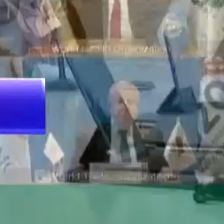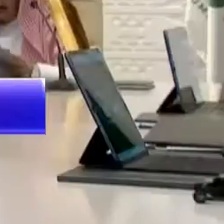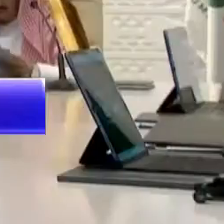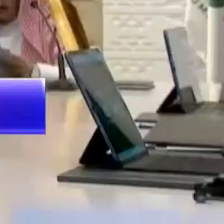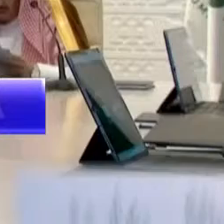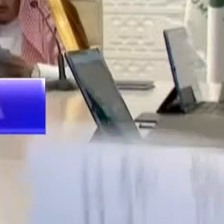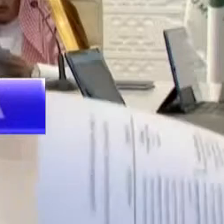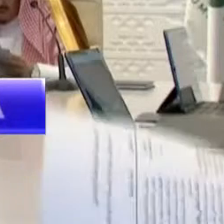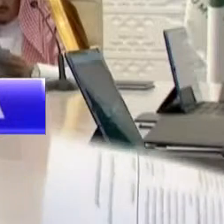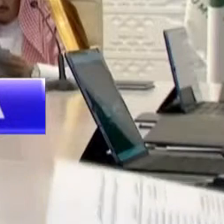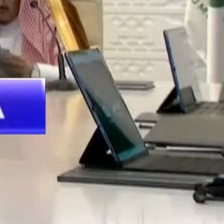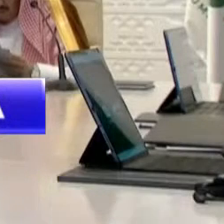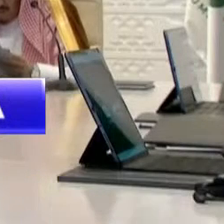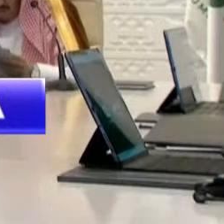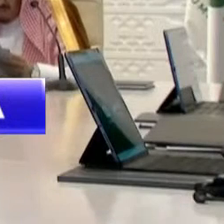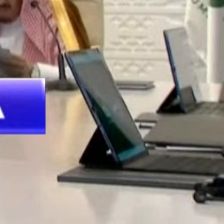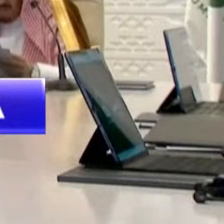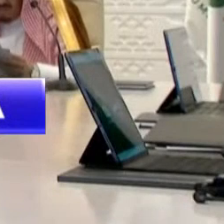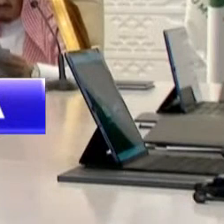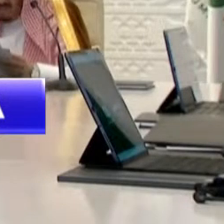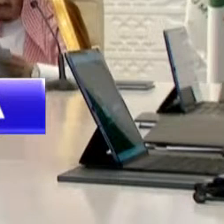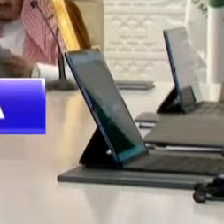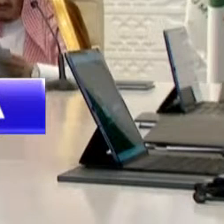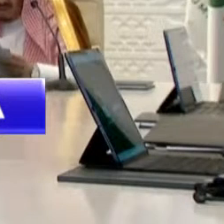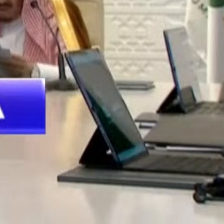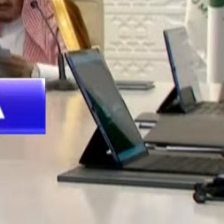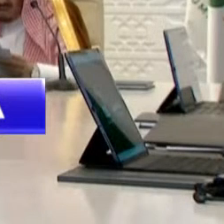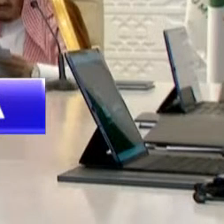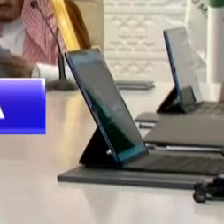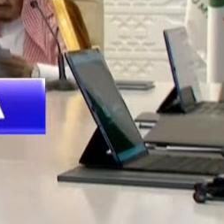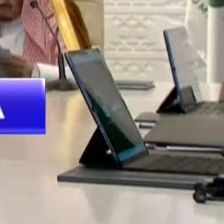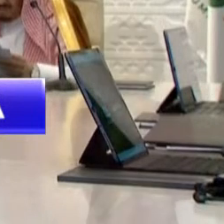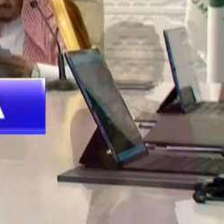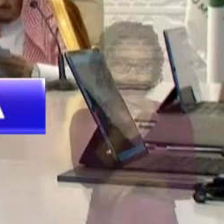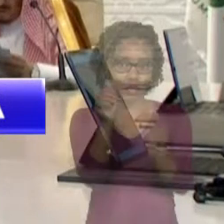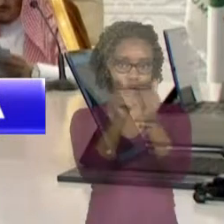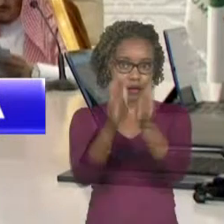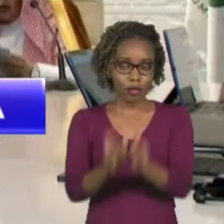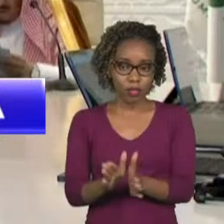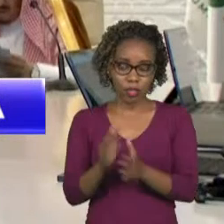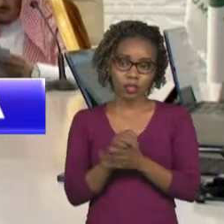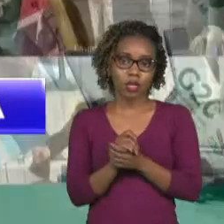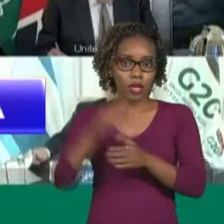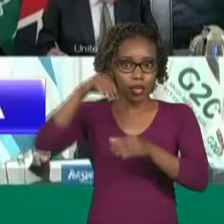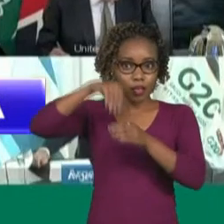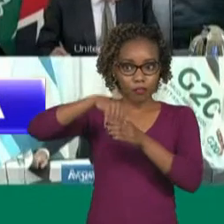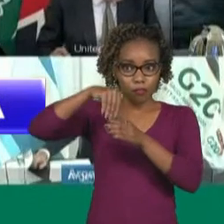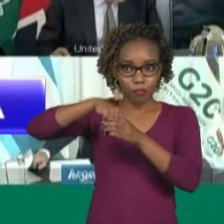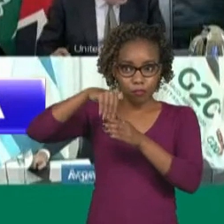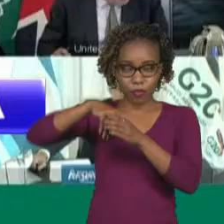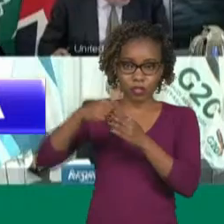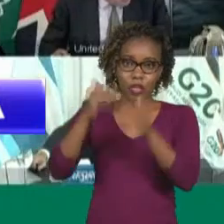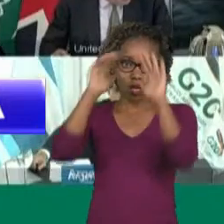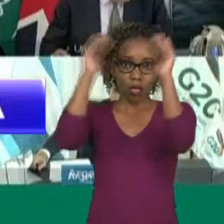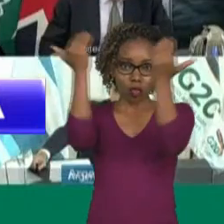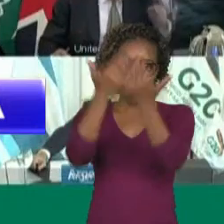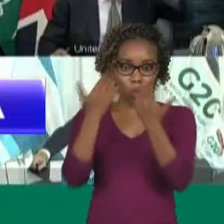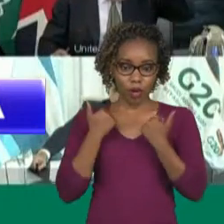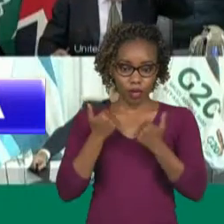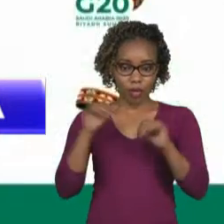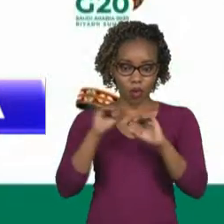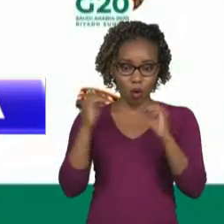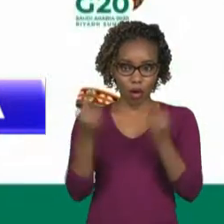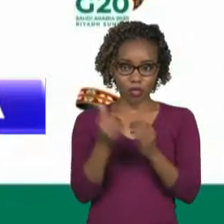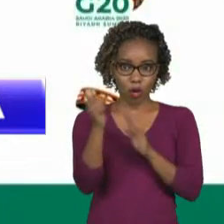South Africa's President Cyril Ramaphosa has called on the G20 leaders to invest substantially in the World Health Organization's